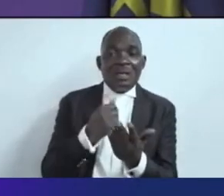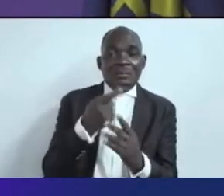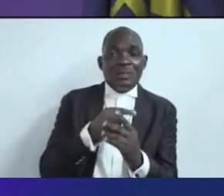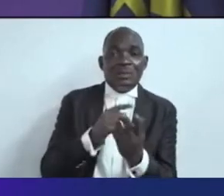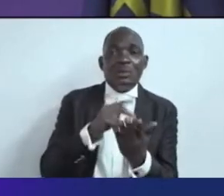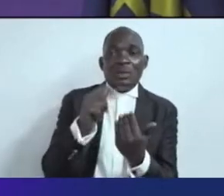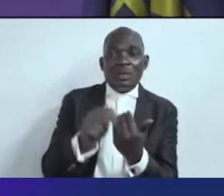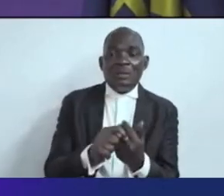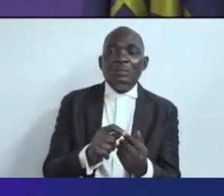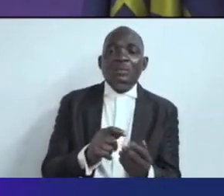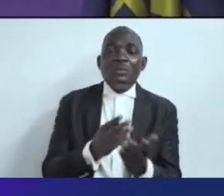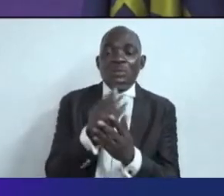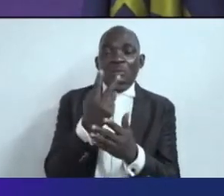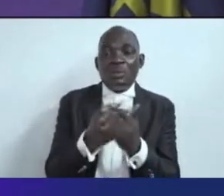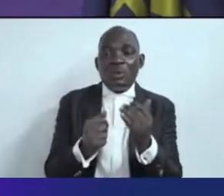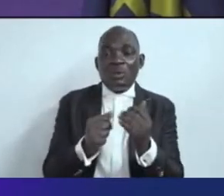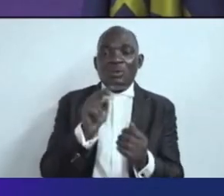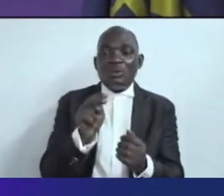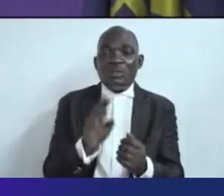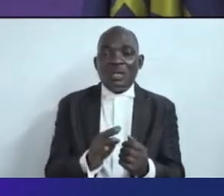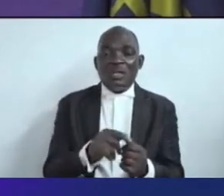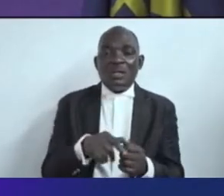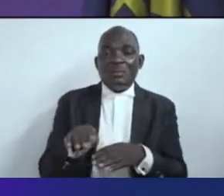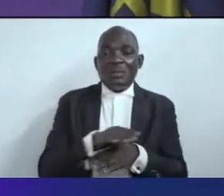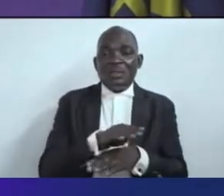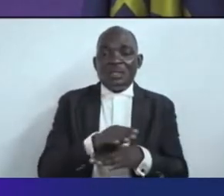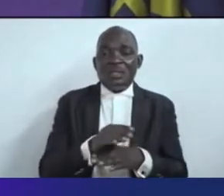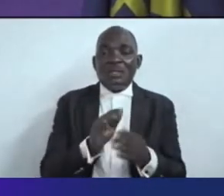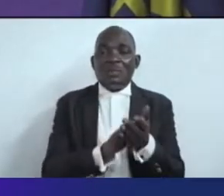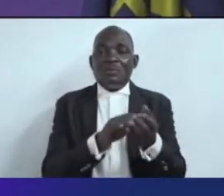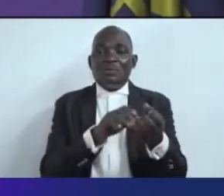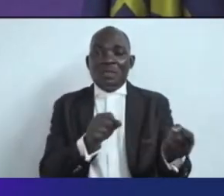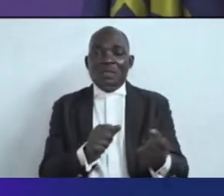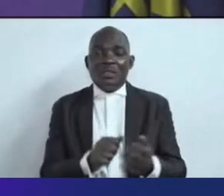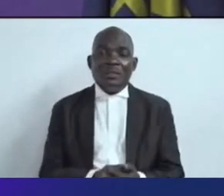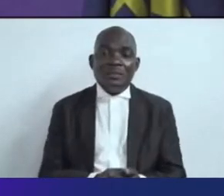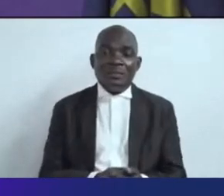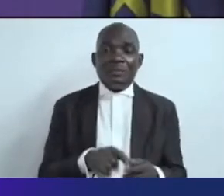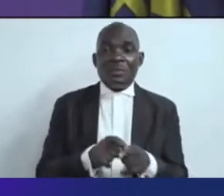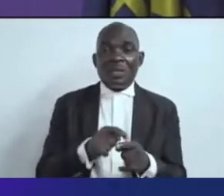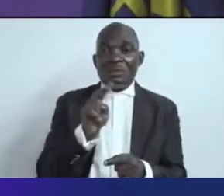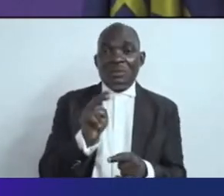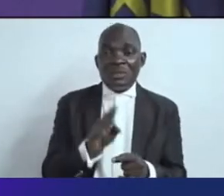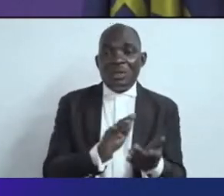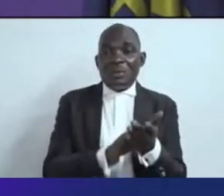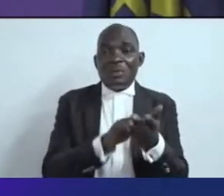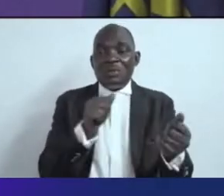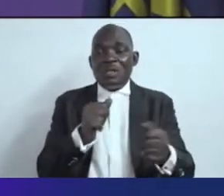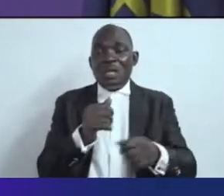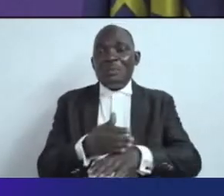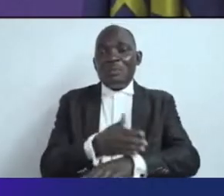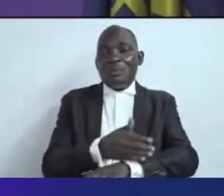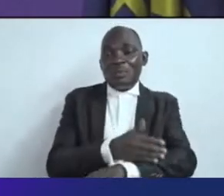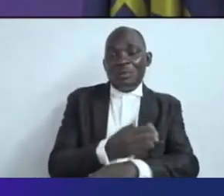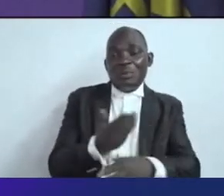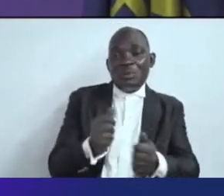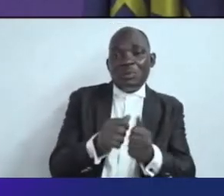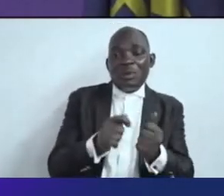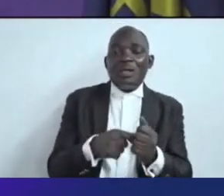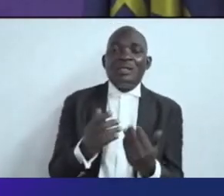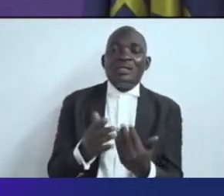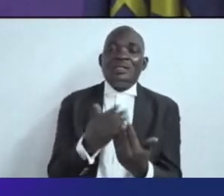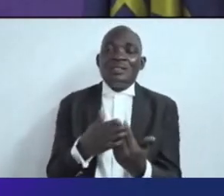2024 show a rebound in both consumer and business confidence. Consumer confidence improved on account of